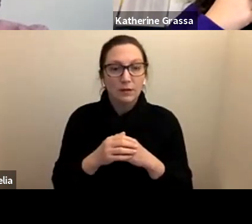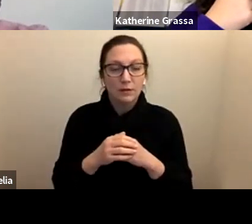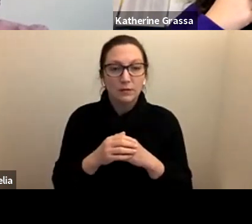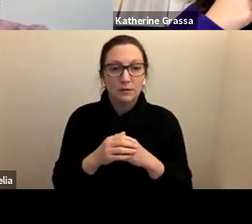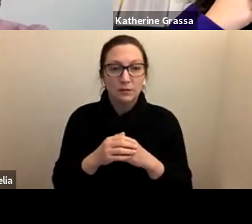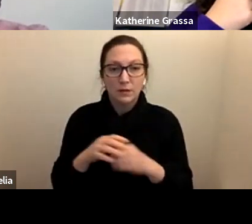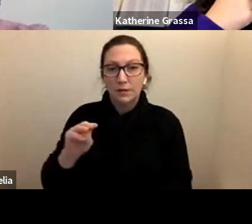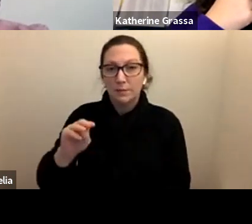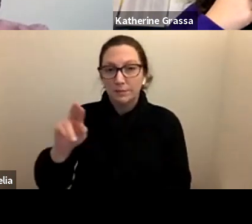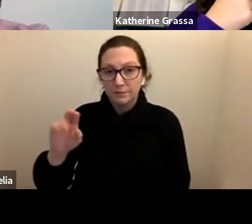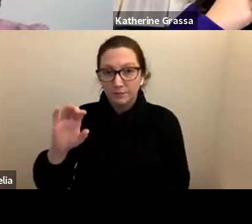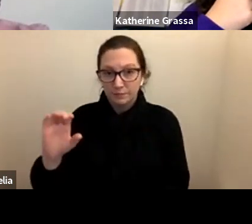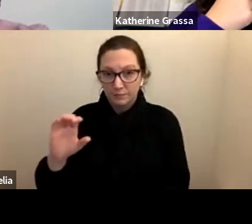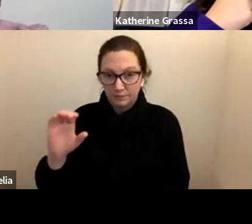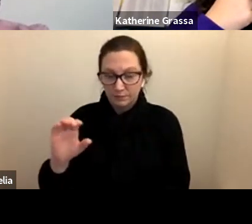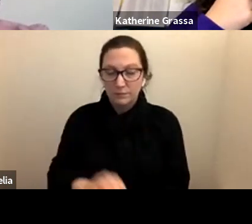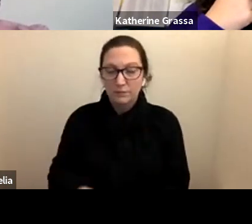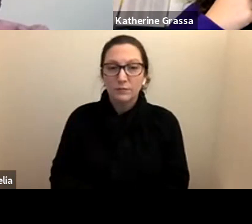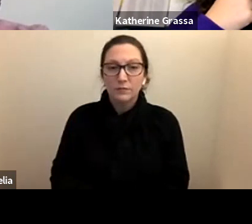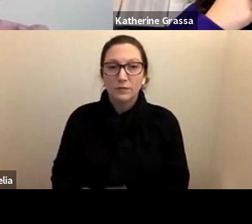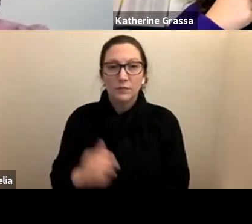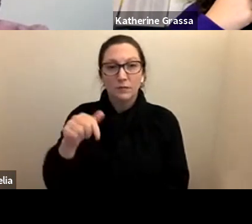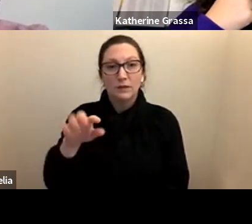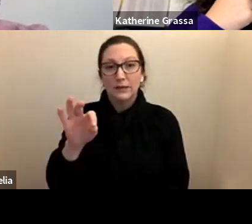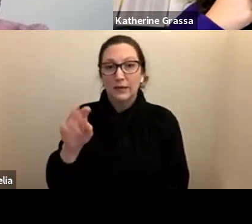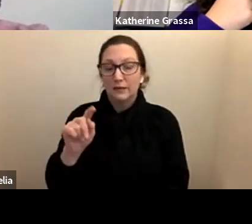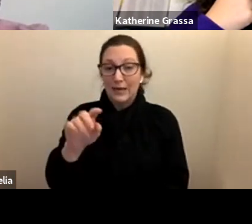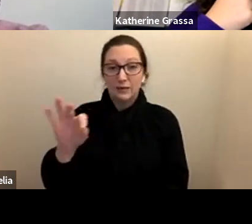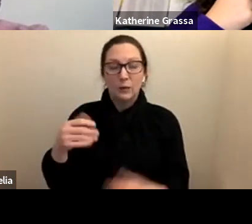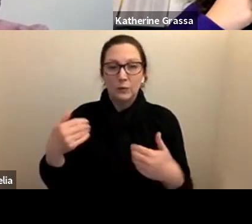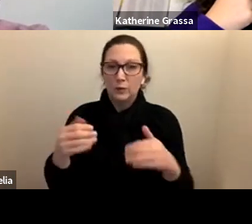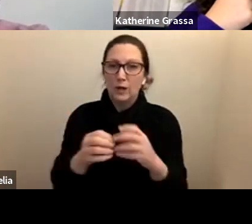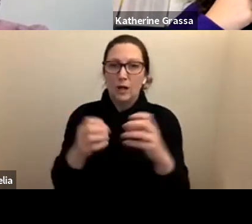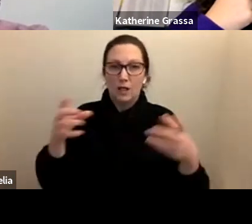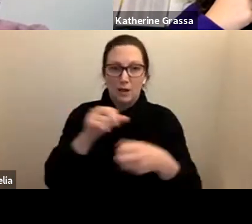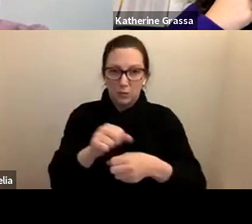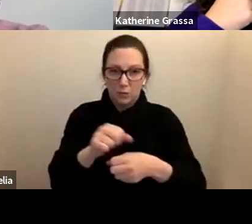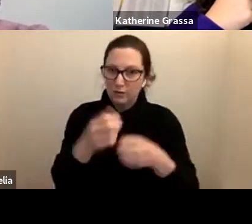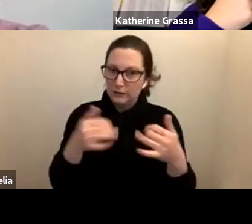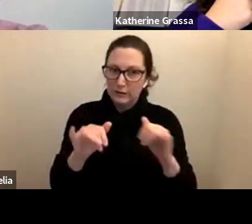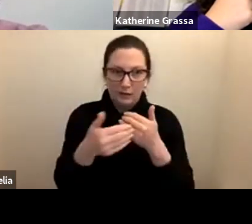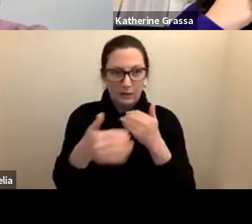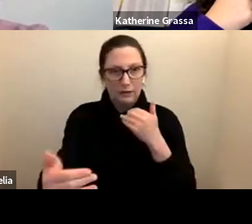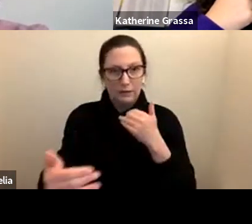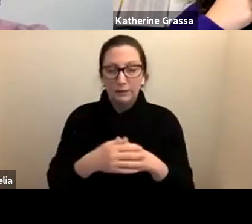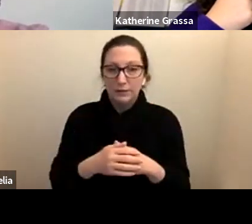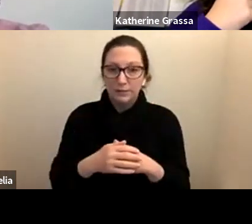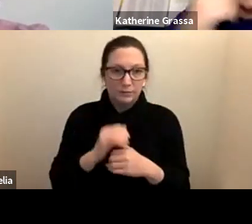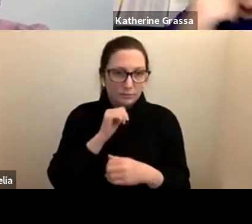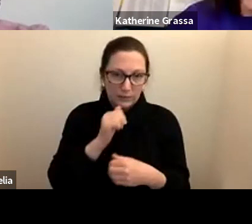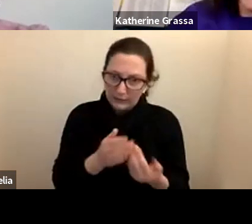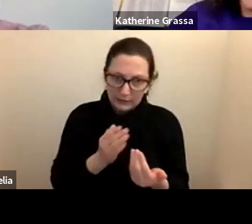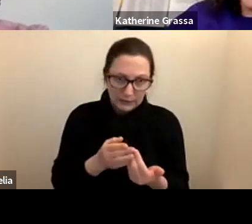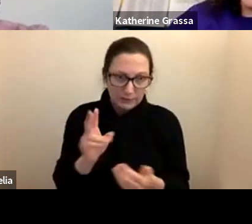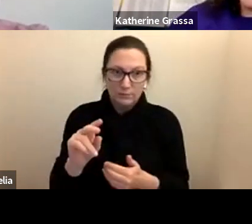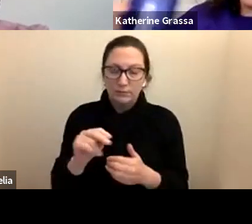Obviously, the task force has an awful lot of work ahead of it. It's not easy. It won't be